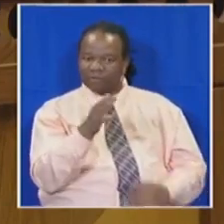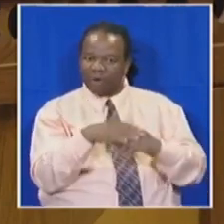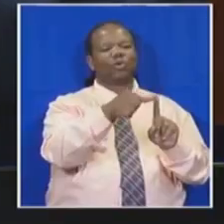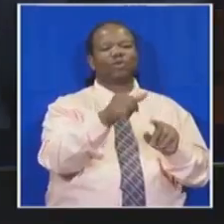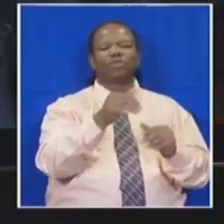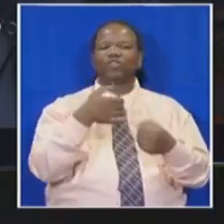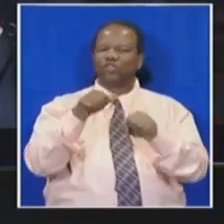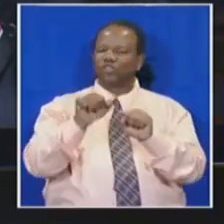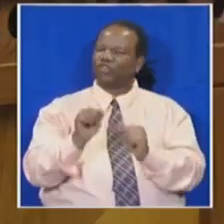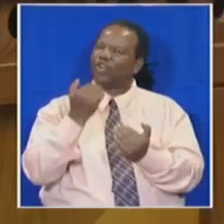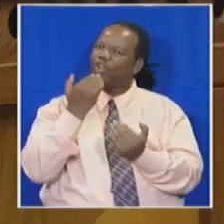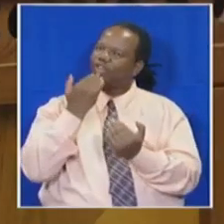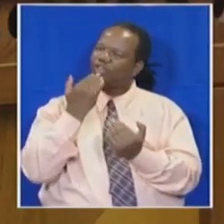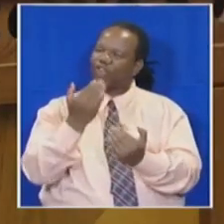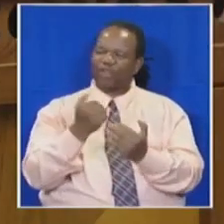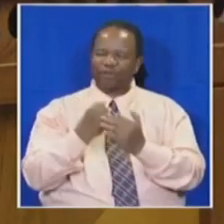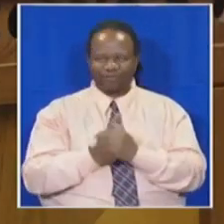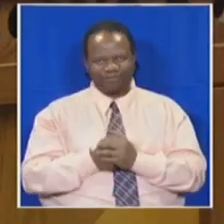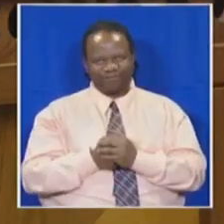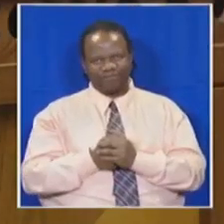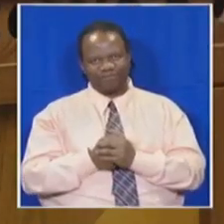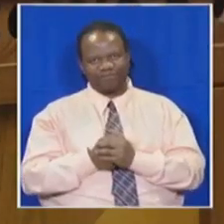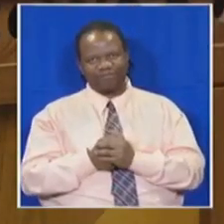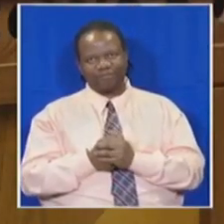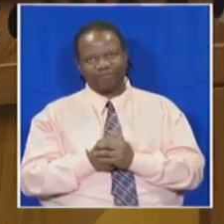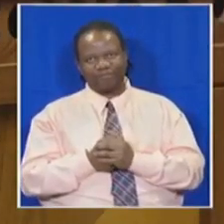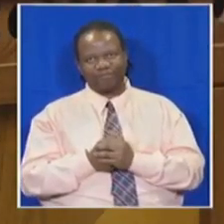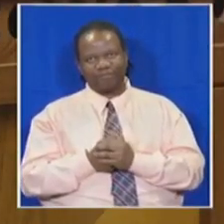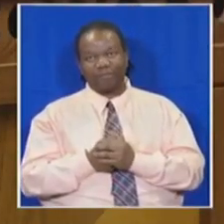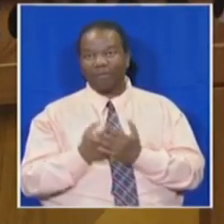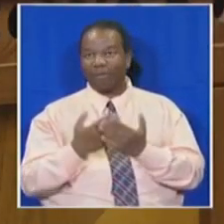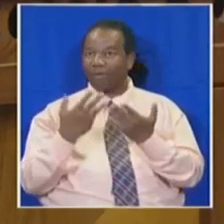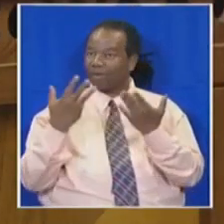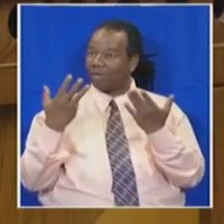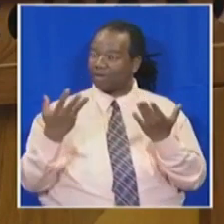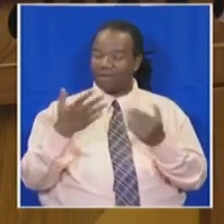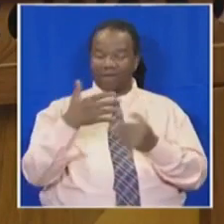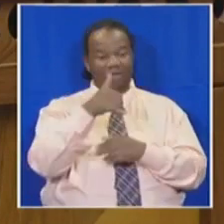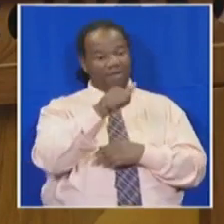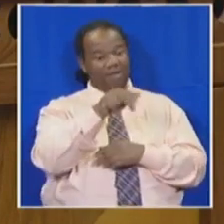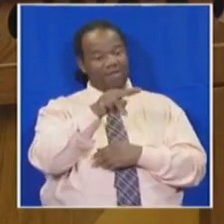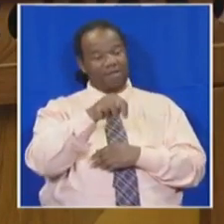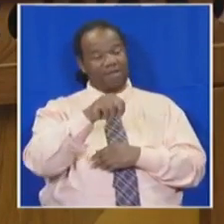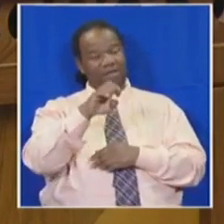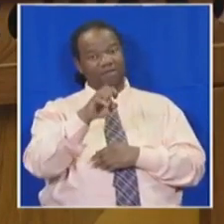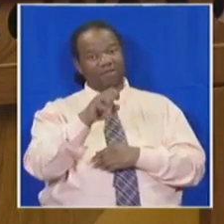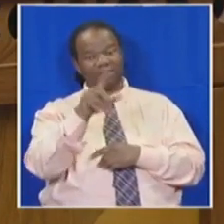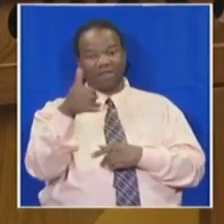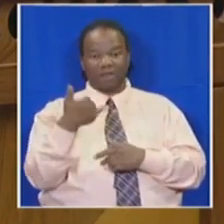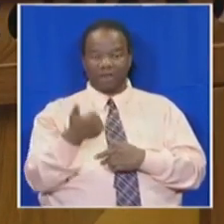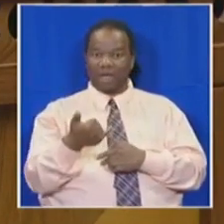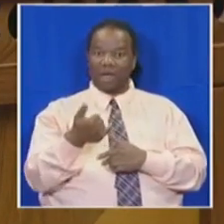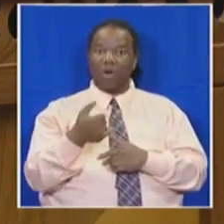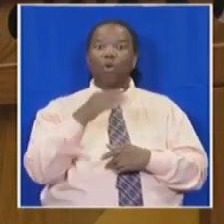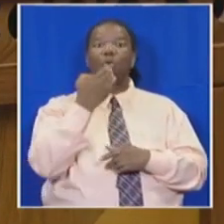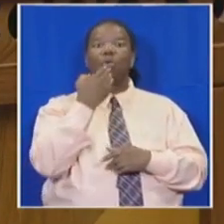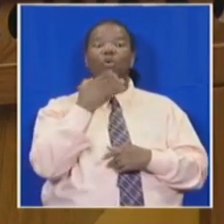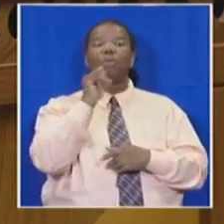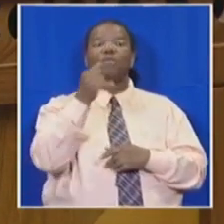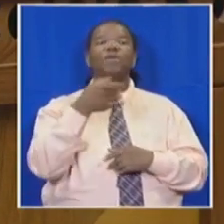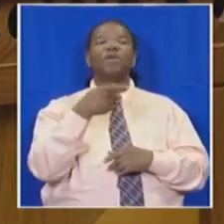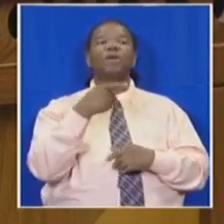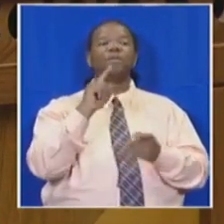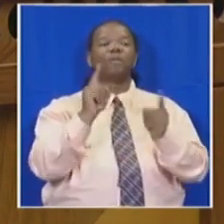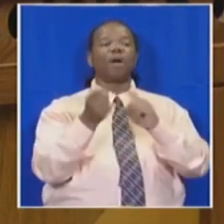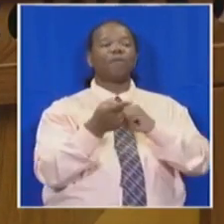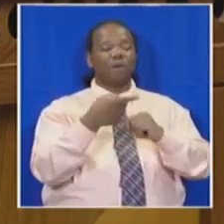fast. This is the one thing that unites all of the candidates in the ANC's current succession battle. Whether it's Mr.